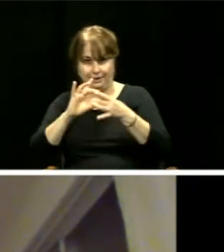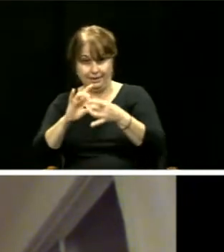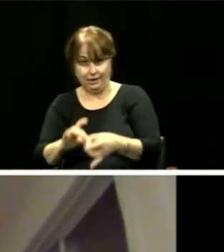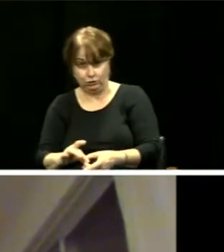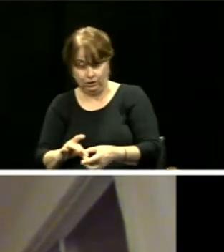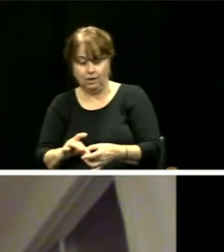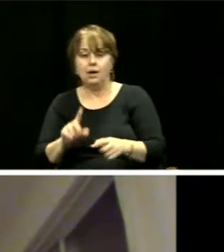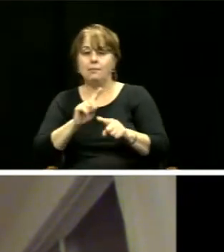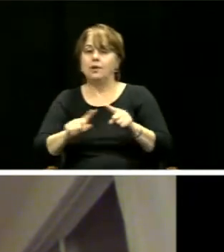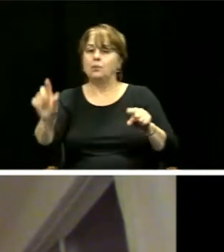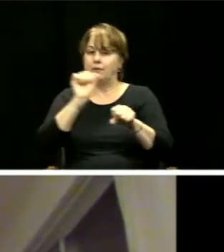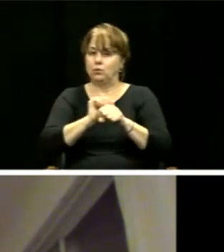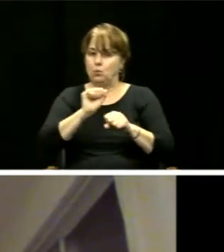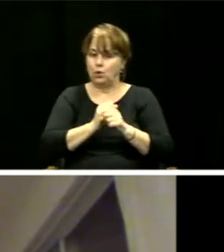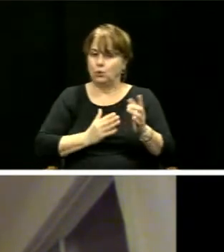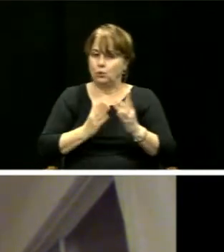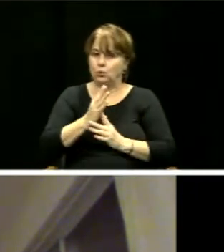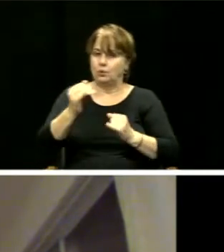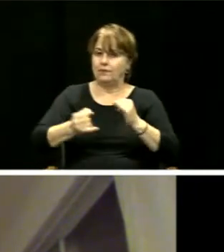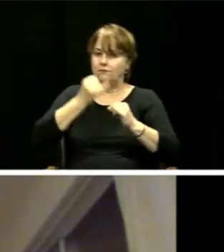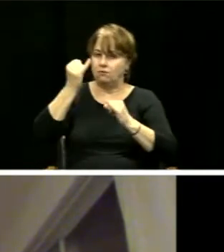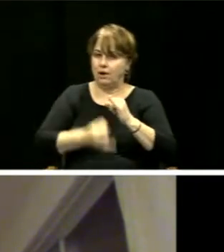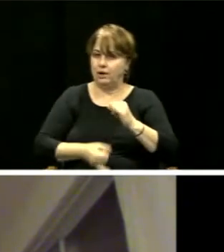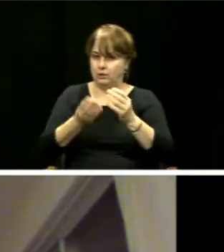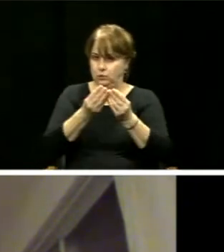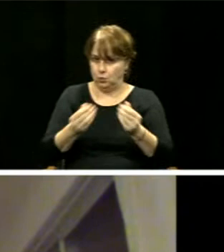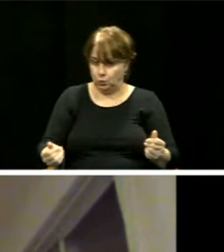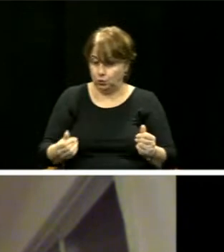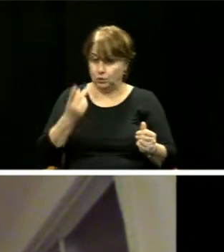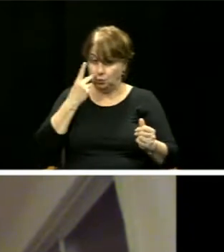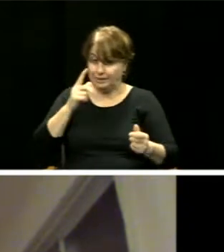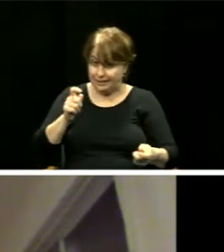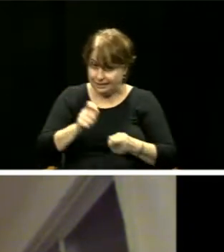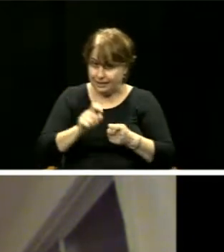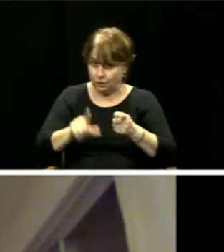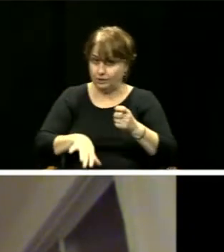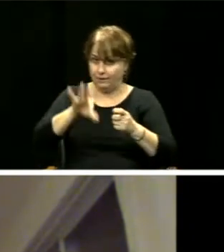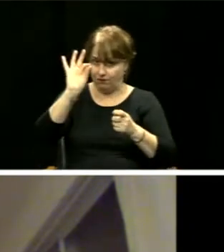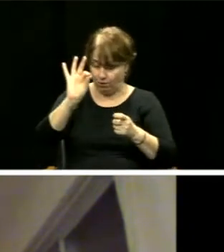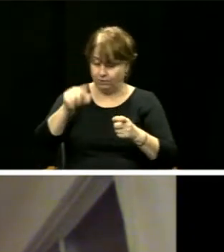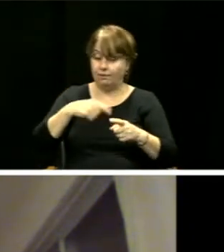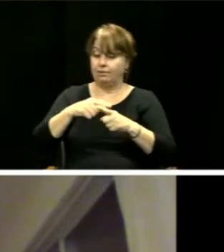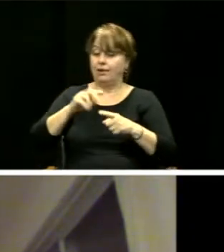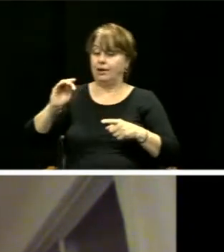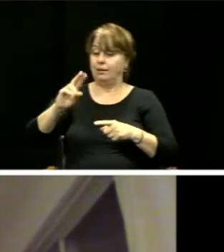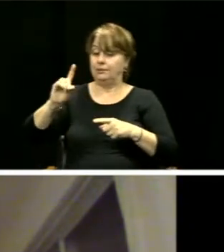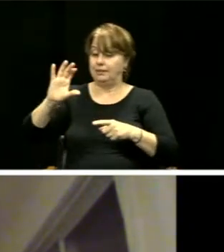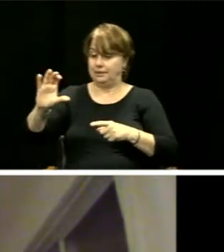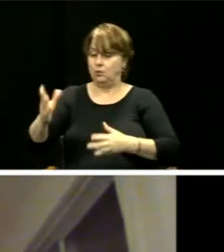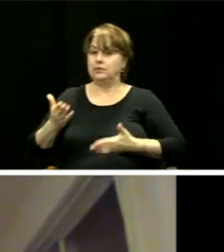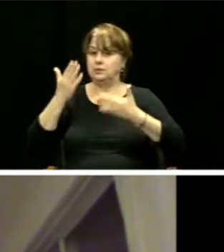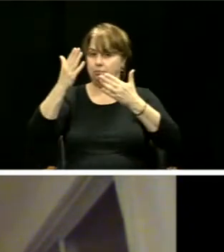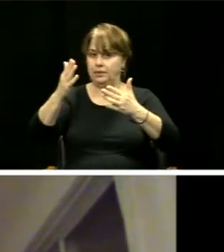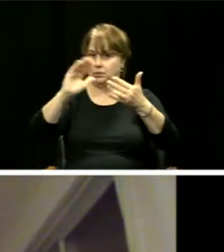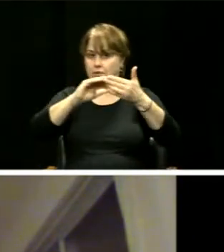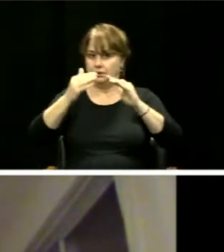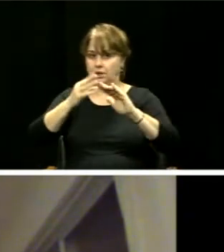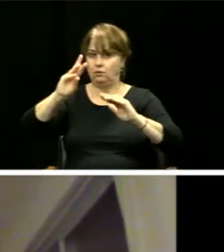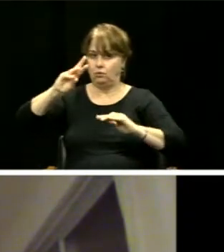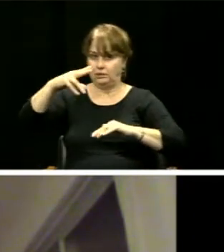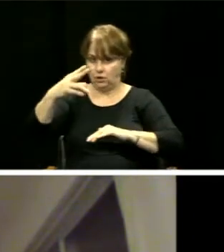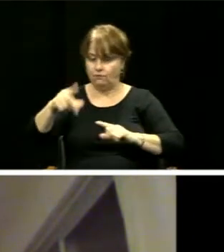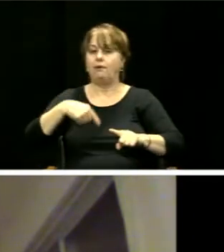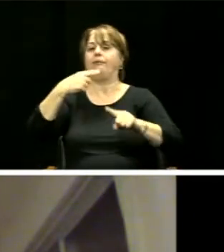work through the final solution of what exactly we found, work it through the MDC, they will then submit it over to the town of West Hartford, and then we can determine